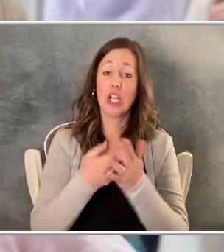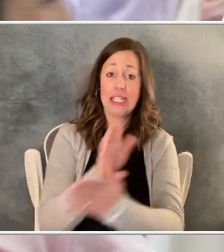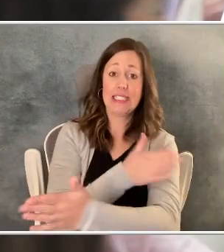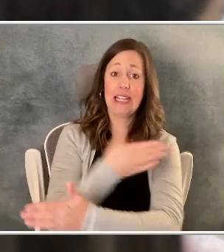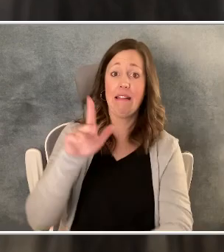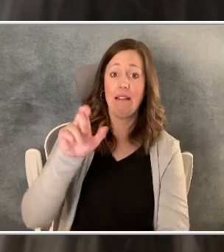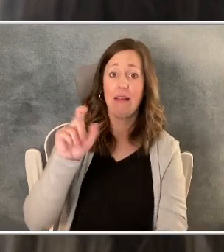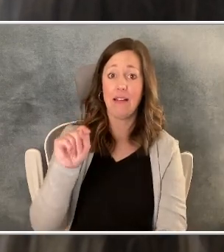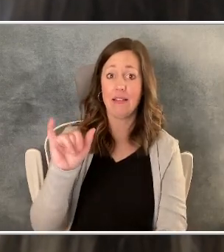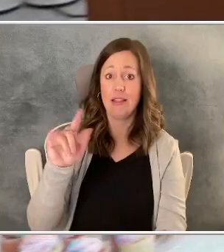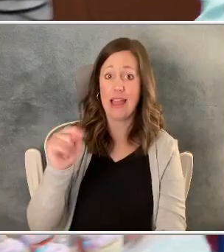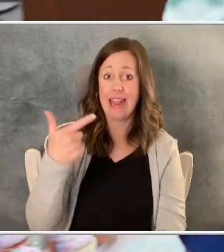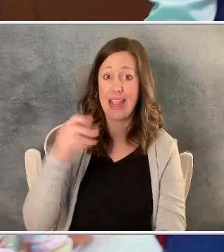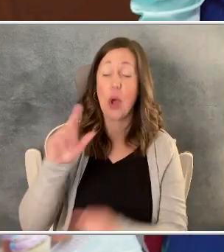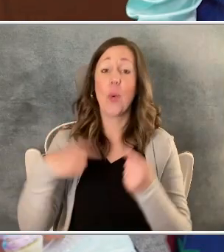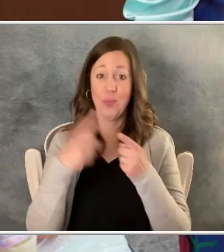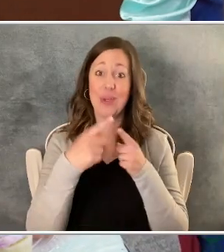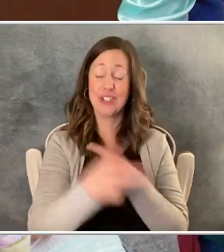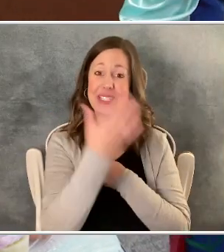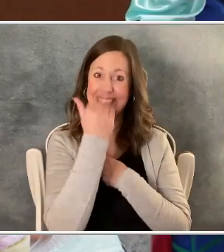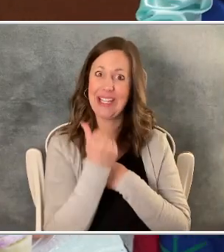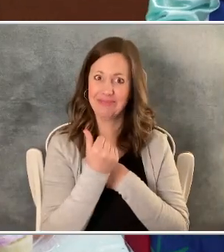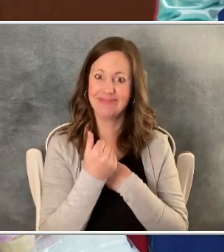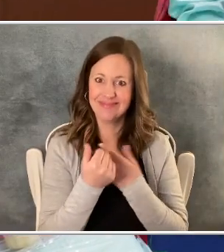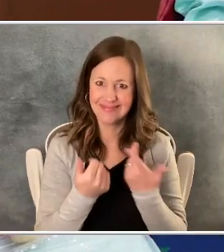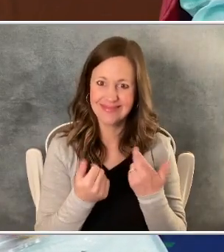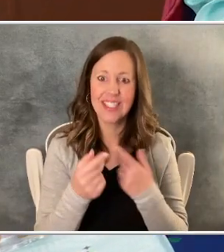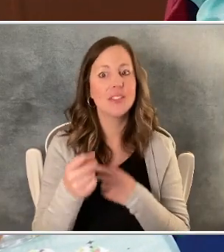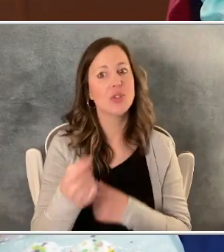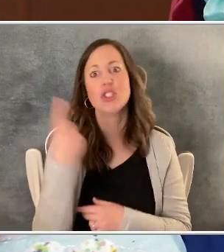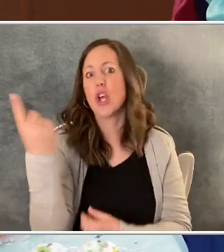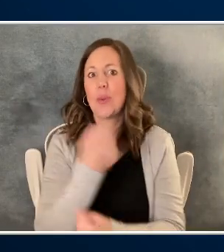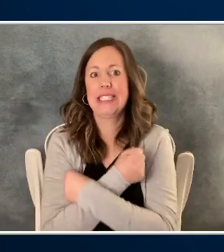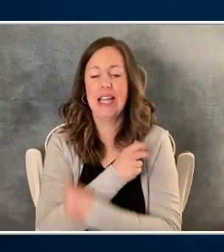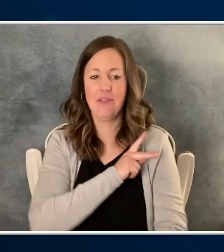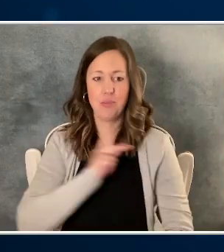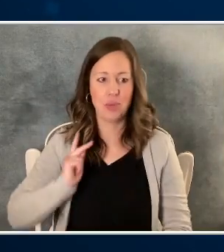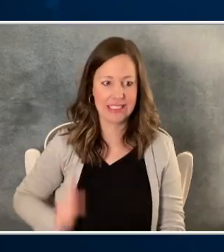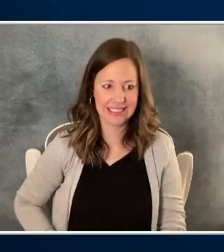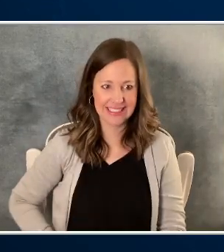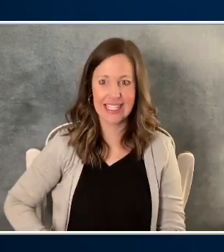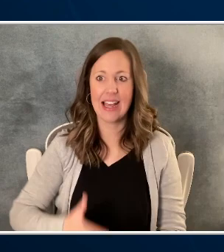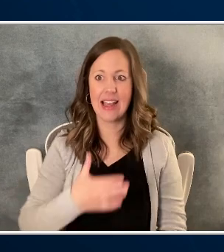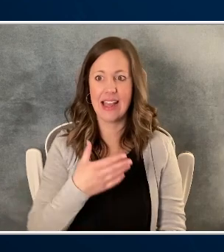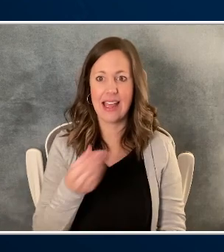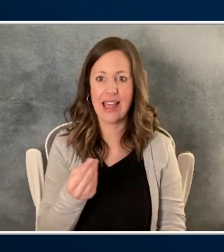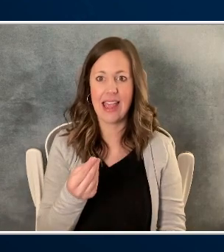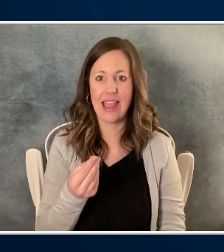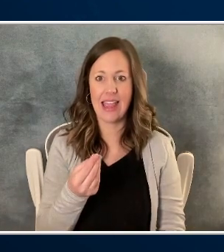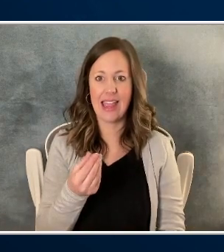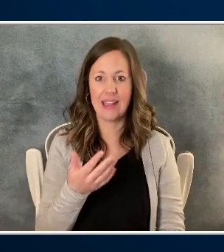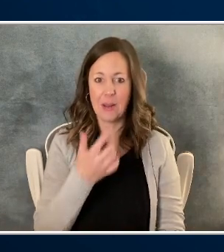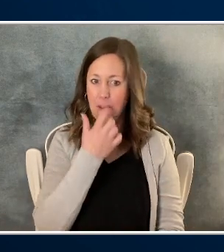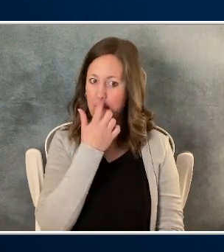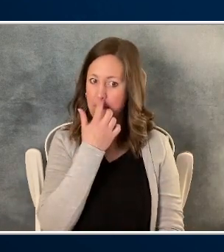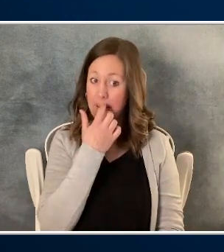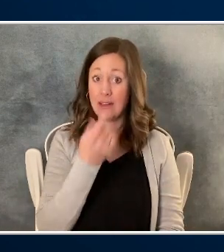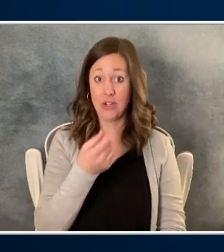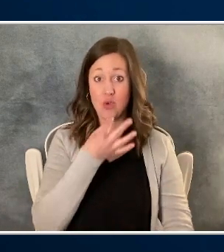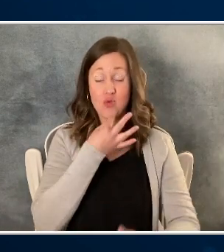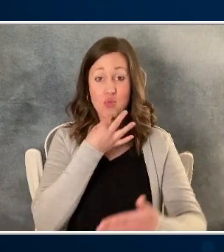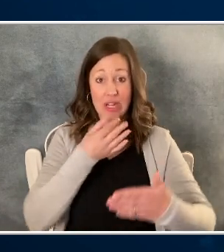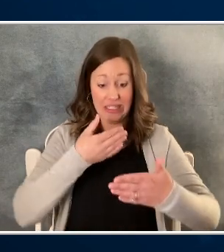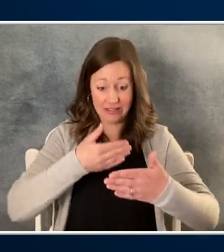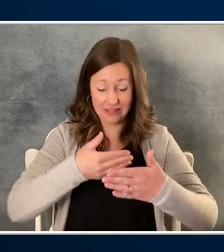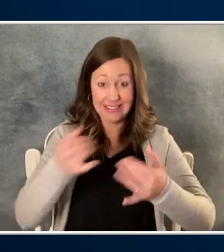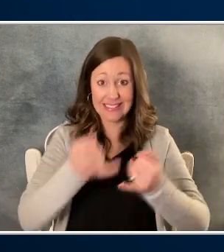Oh, wow. So she's always loved princesses, and as we approached the ending of radiation, they shared